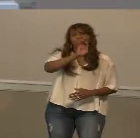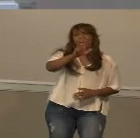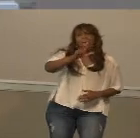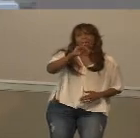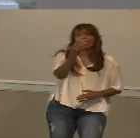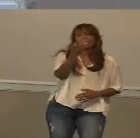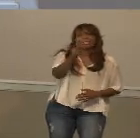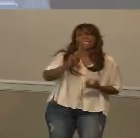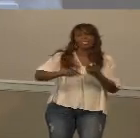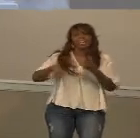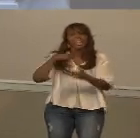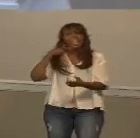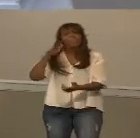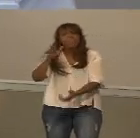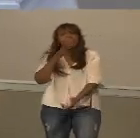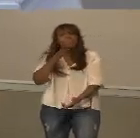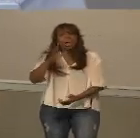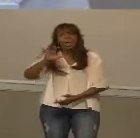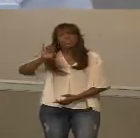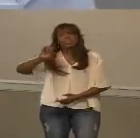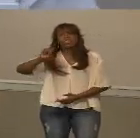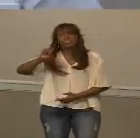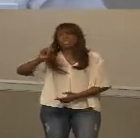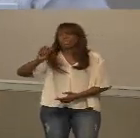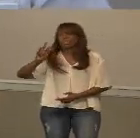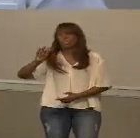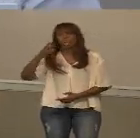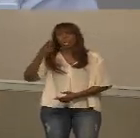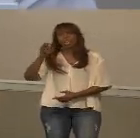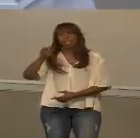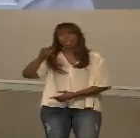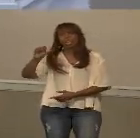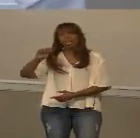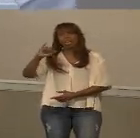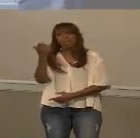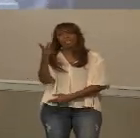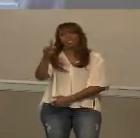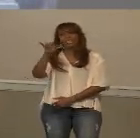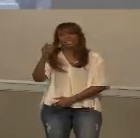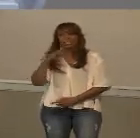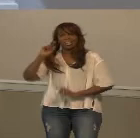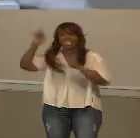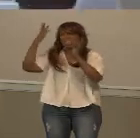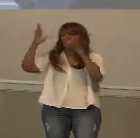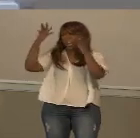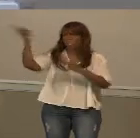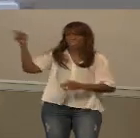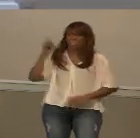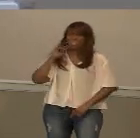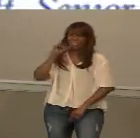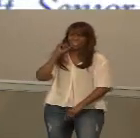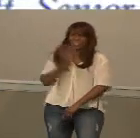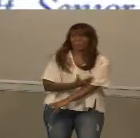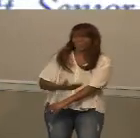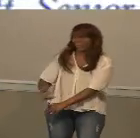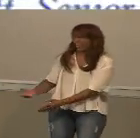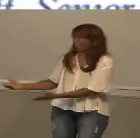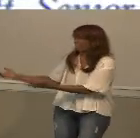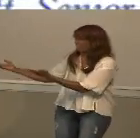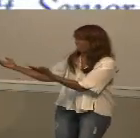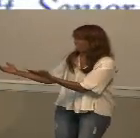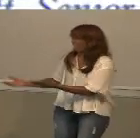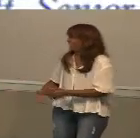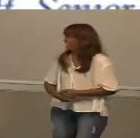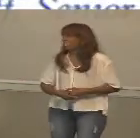Jackson and Sister Shanetta Jackson. Come on, give God praise for this daughter.